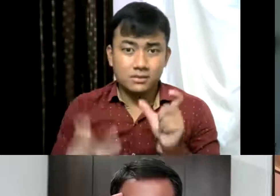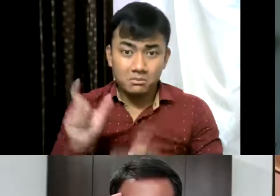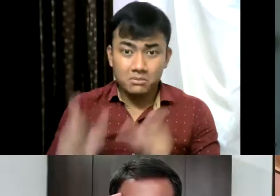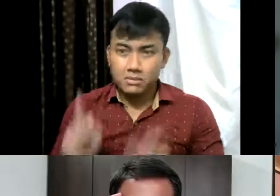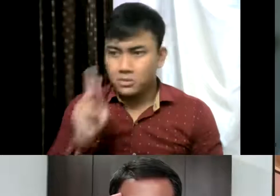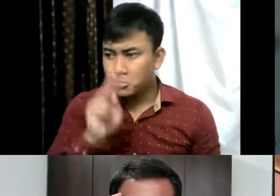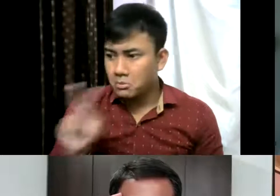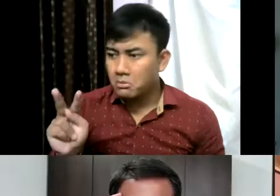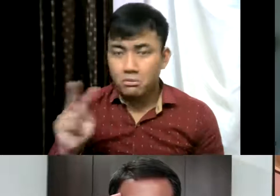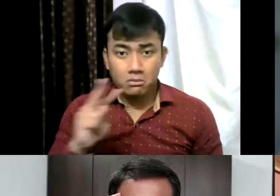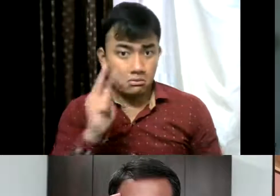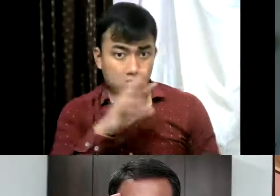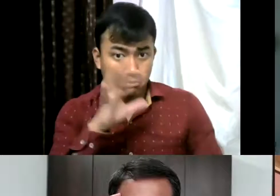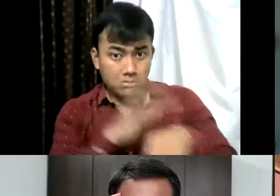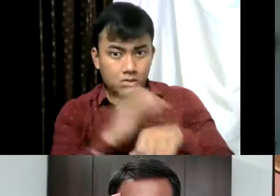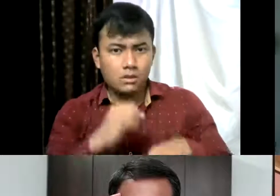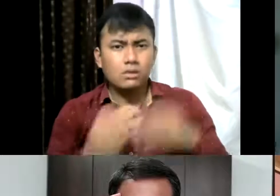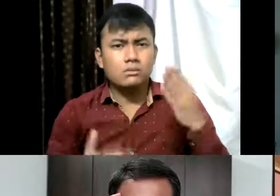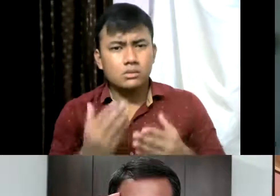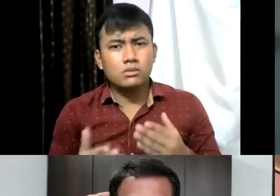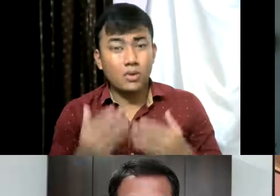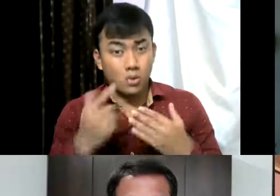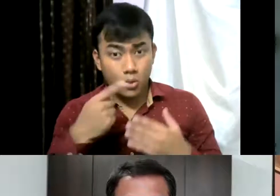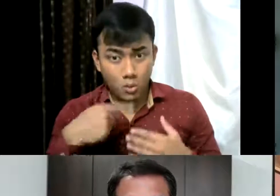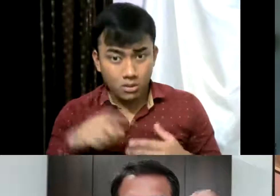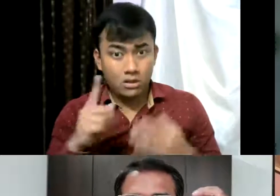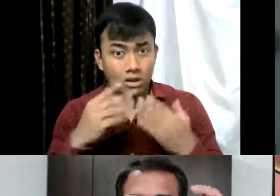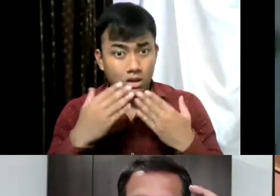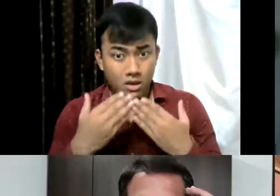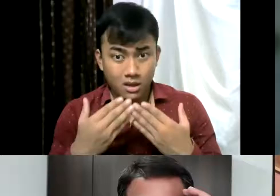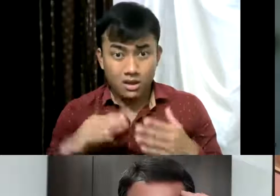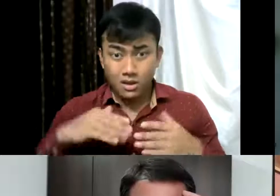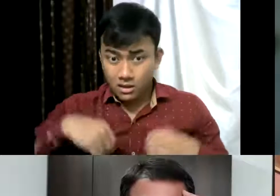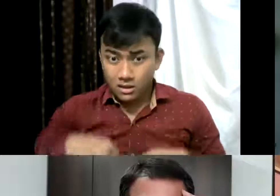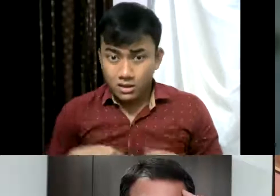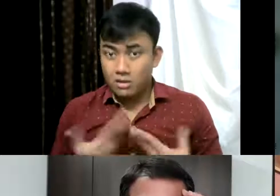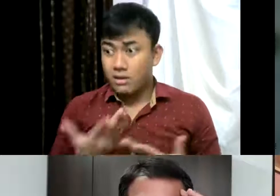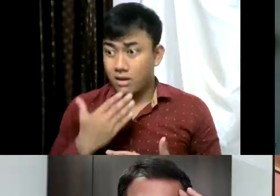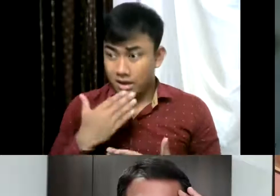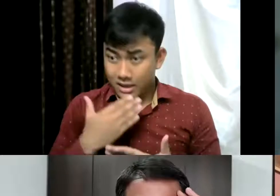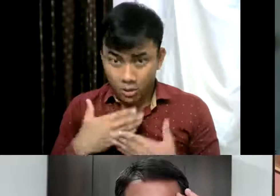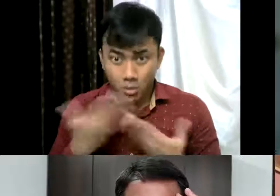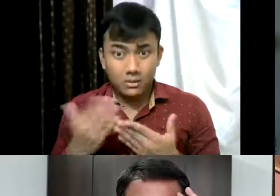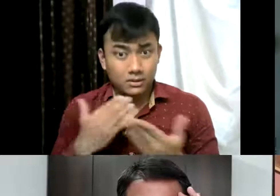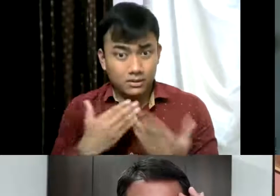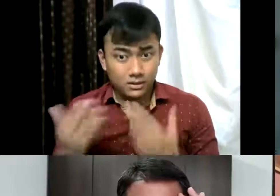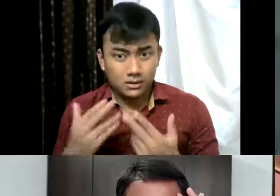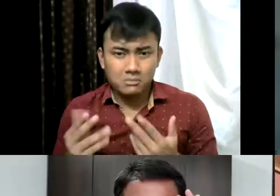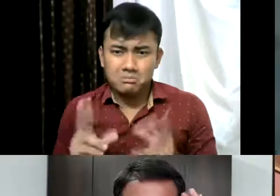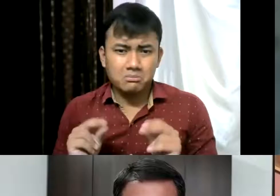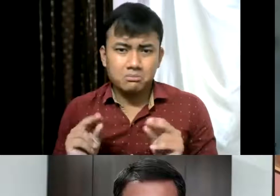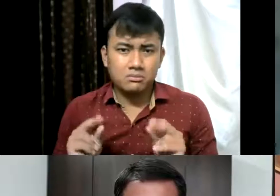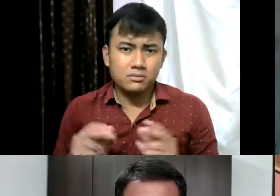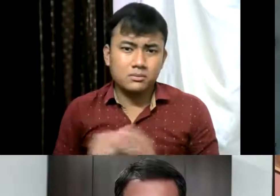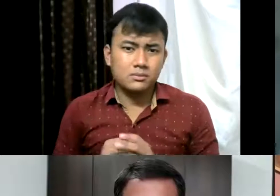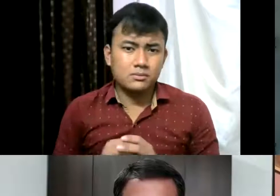extremely marginalized backgrounds would never try to speak about their locations, would rather hide, right? So you